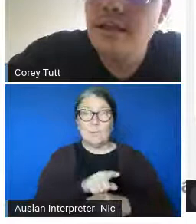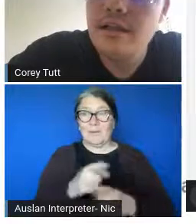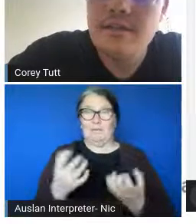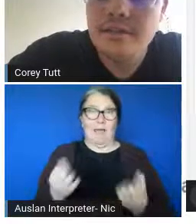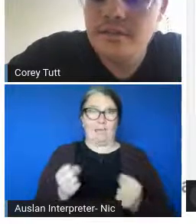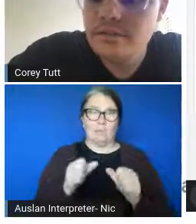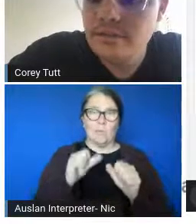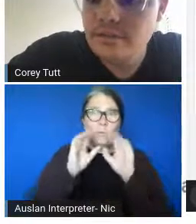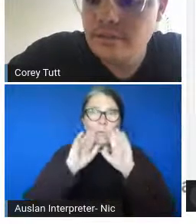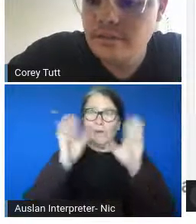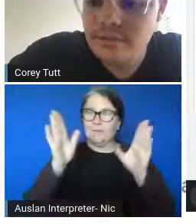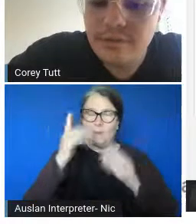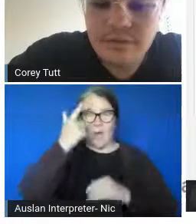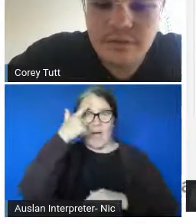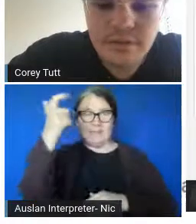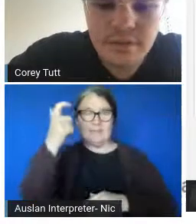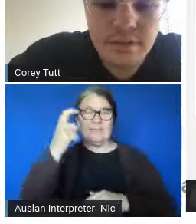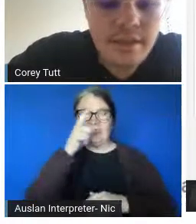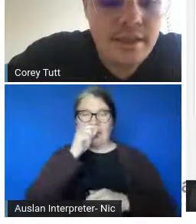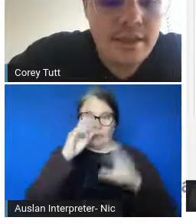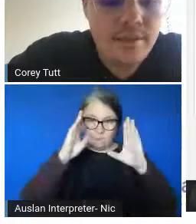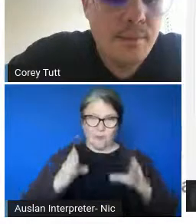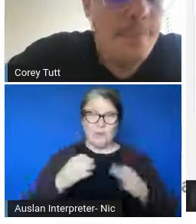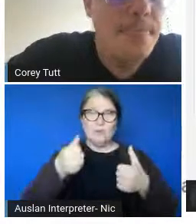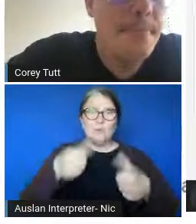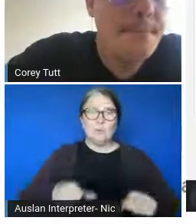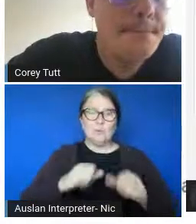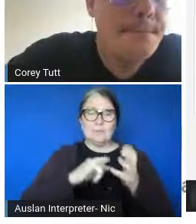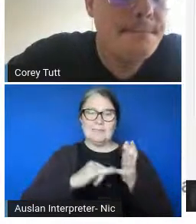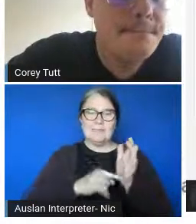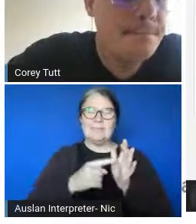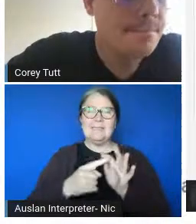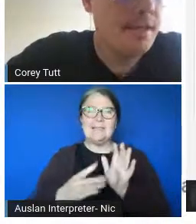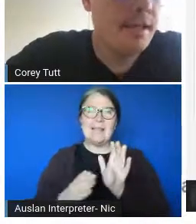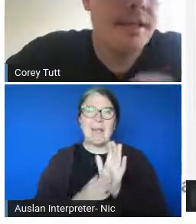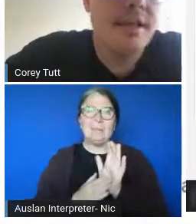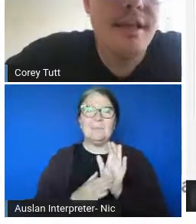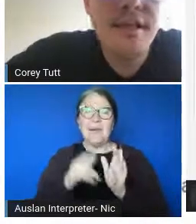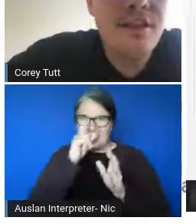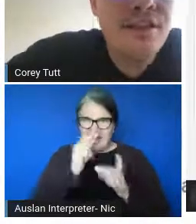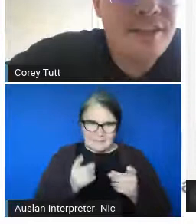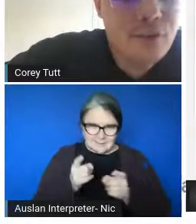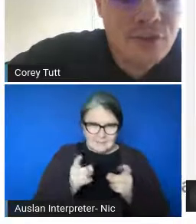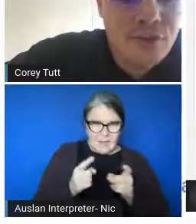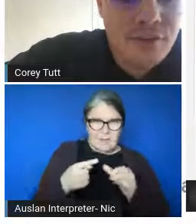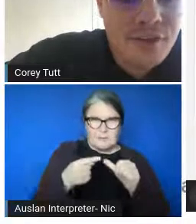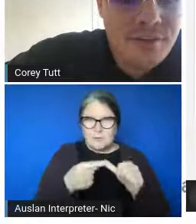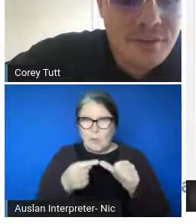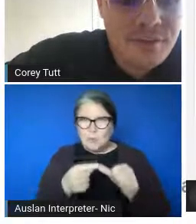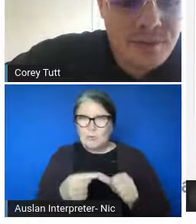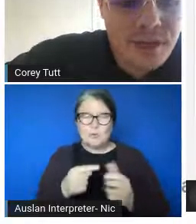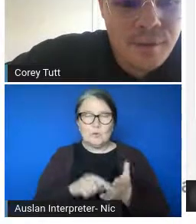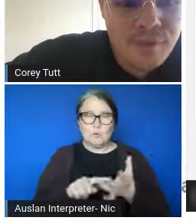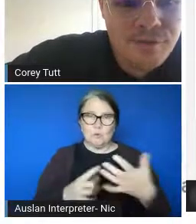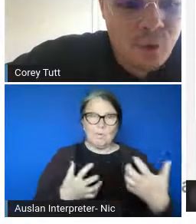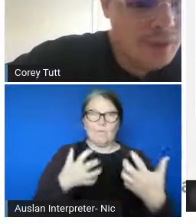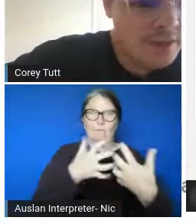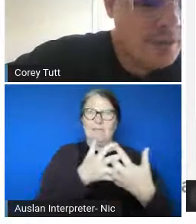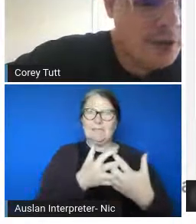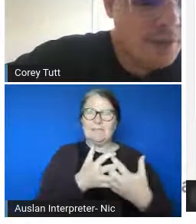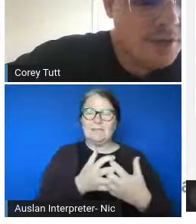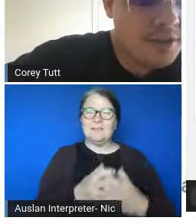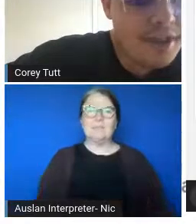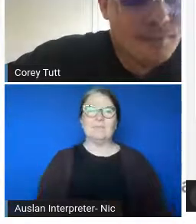great STEM-focused lesson there, and then designing solutions to these challenges. Absolutely. There's also another